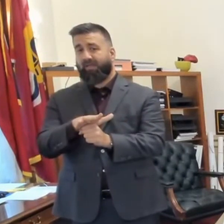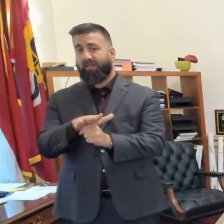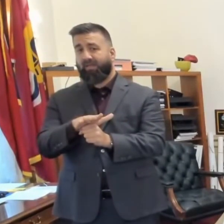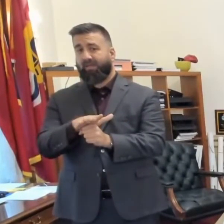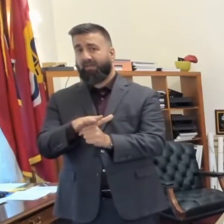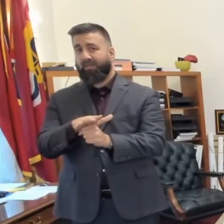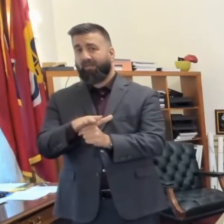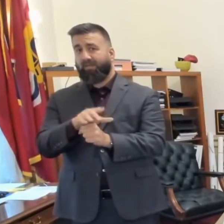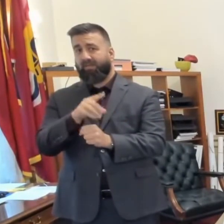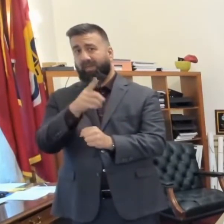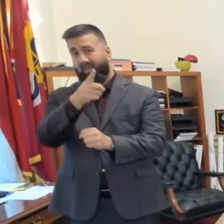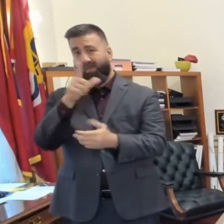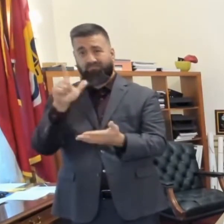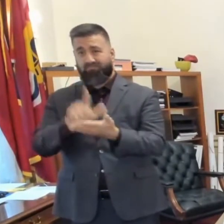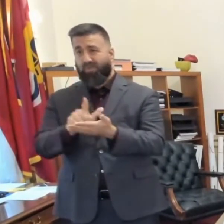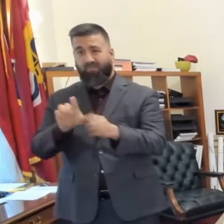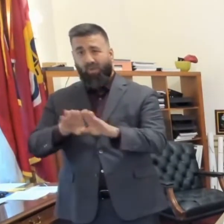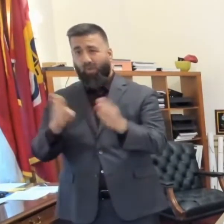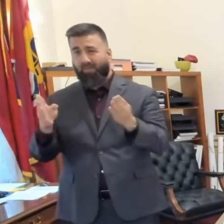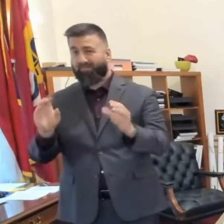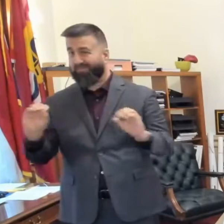be open. So,